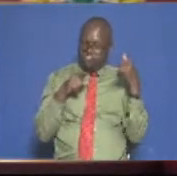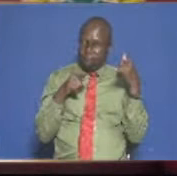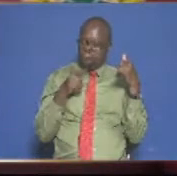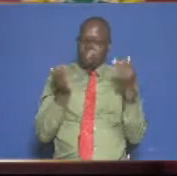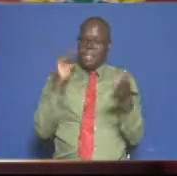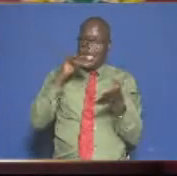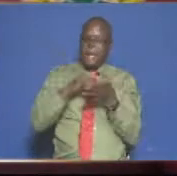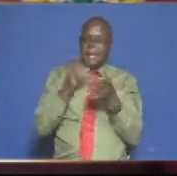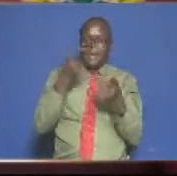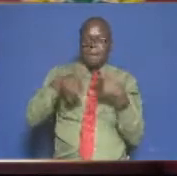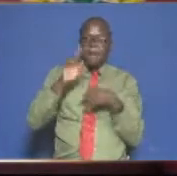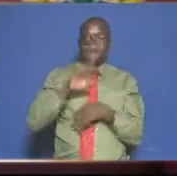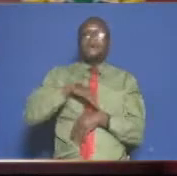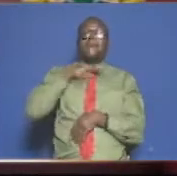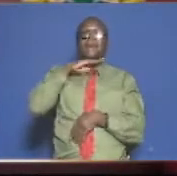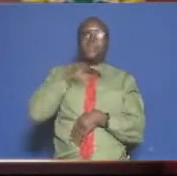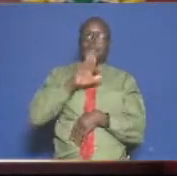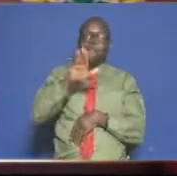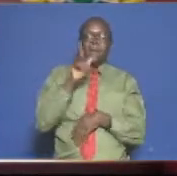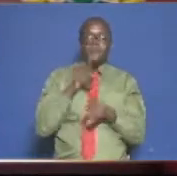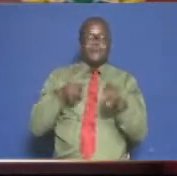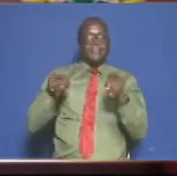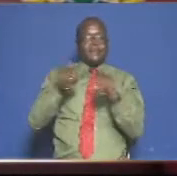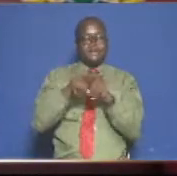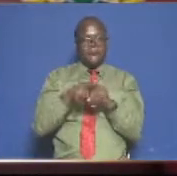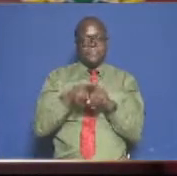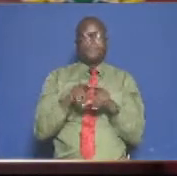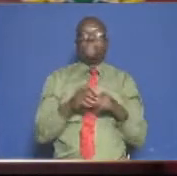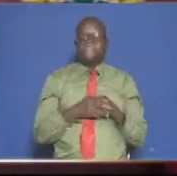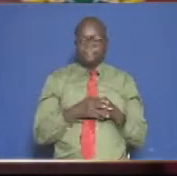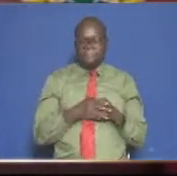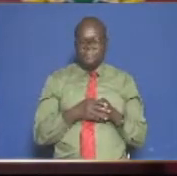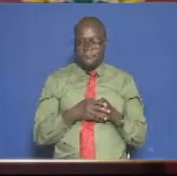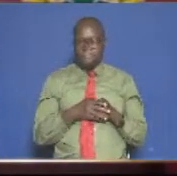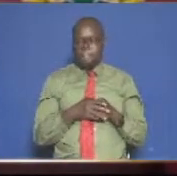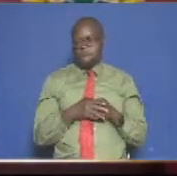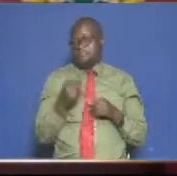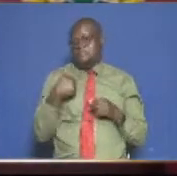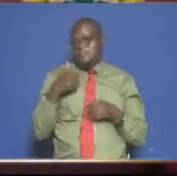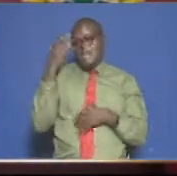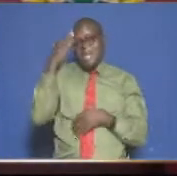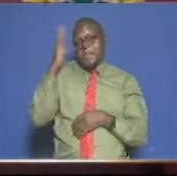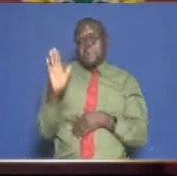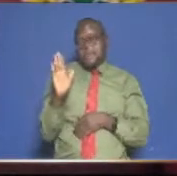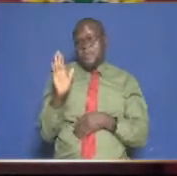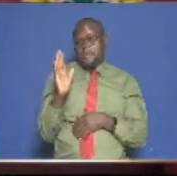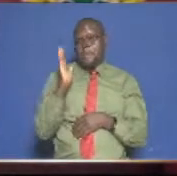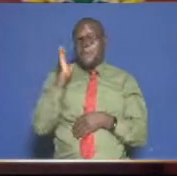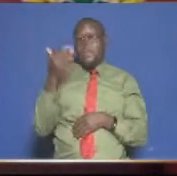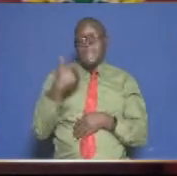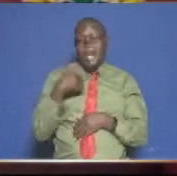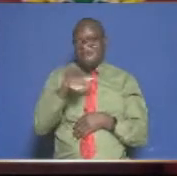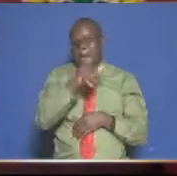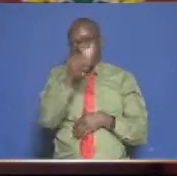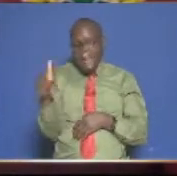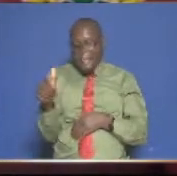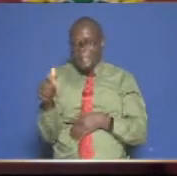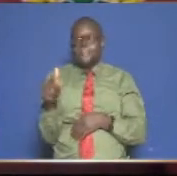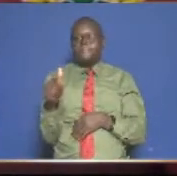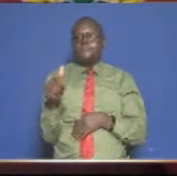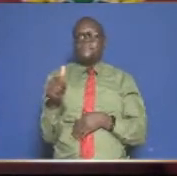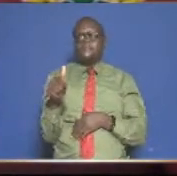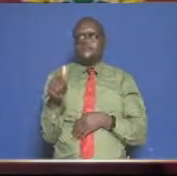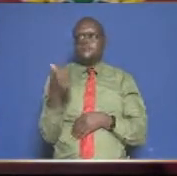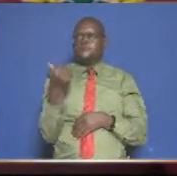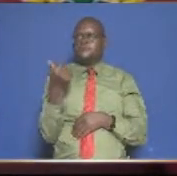Again, about the demise of his sister, his elder sister. I didn't know that I would be speaking with him for the last